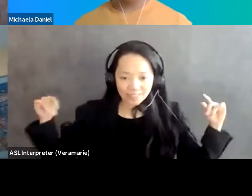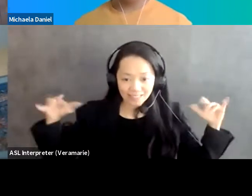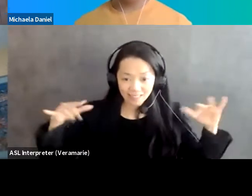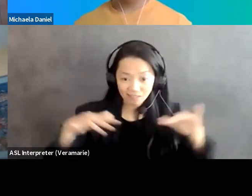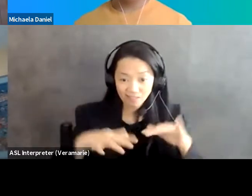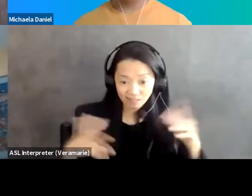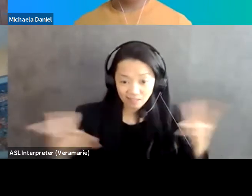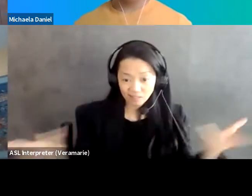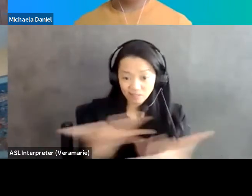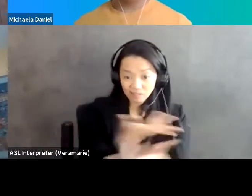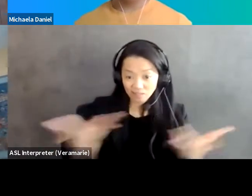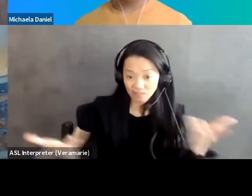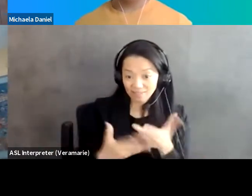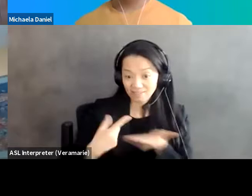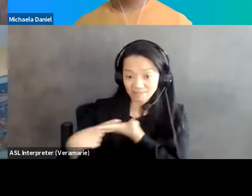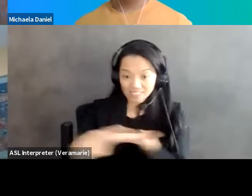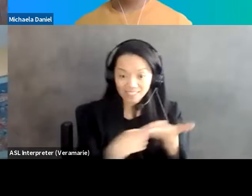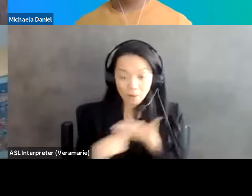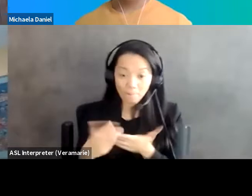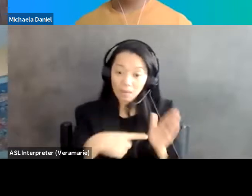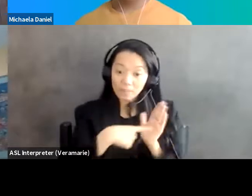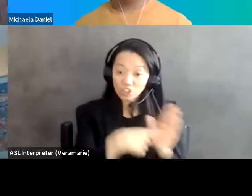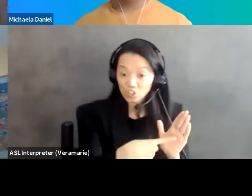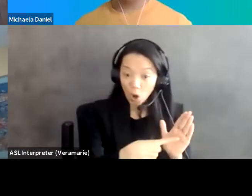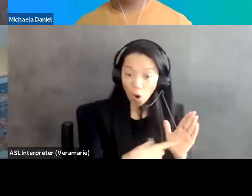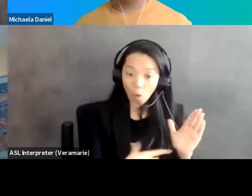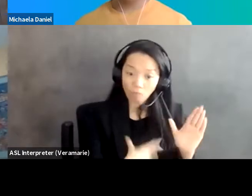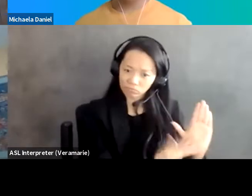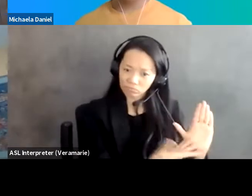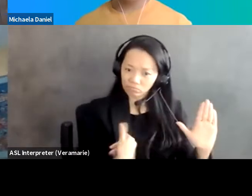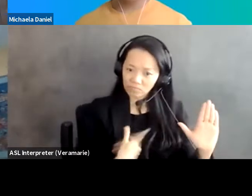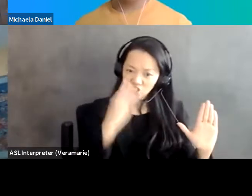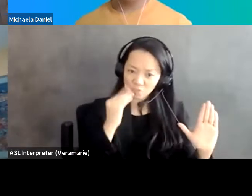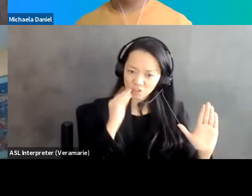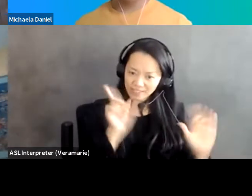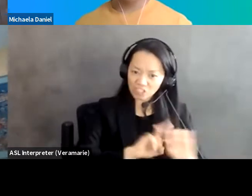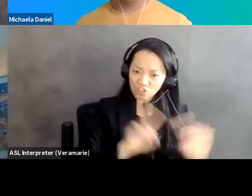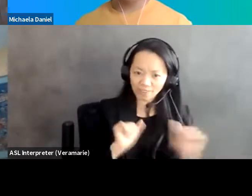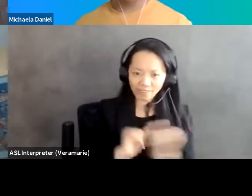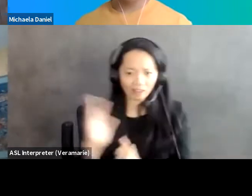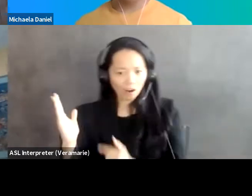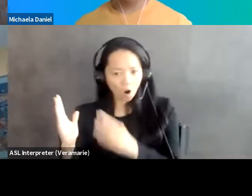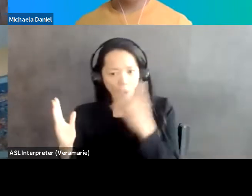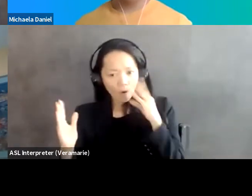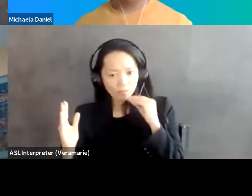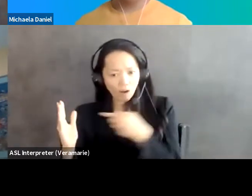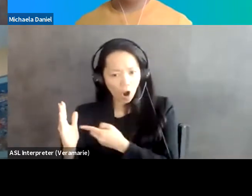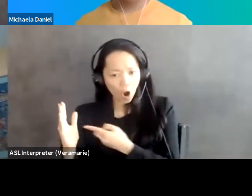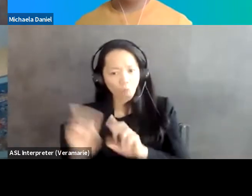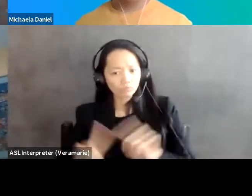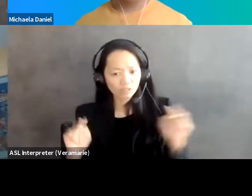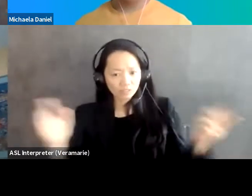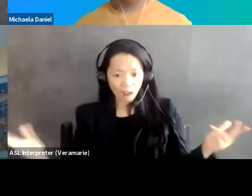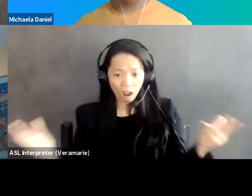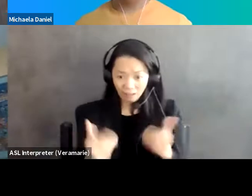about it, they may show blind spots that, you have. For instance, I've lived in the same